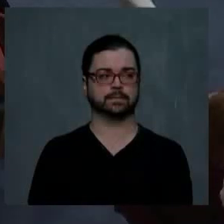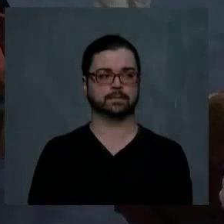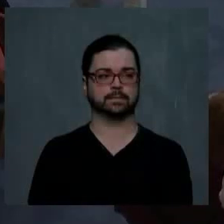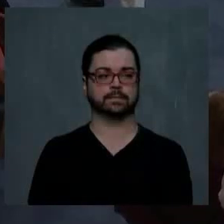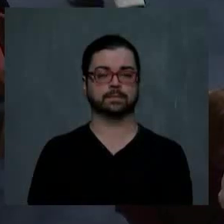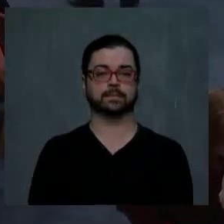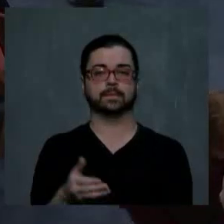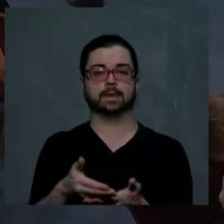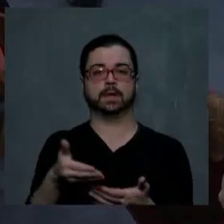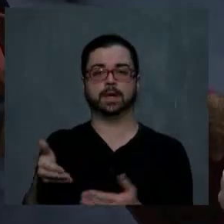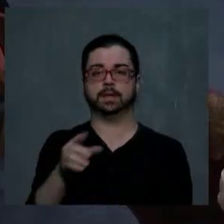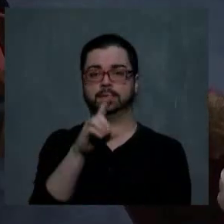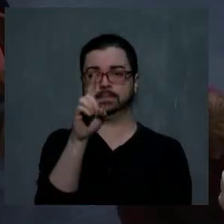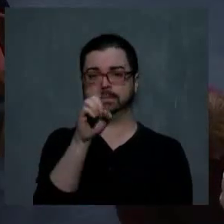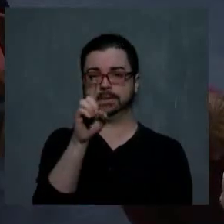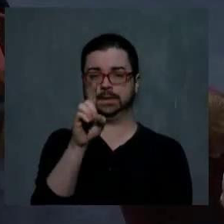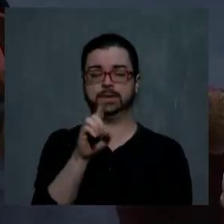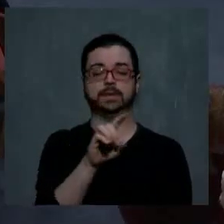Item number D, file number